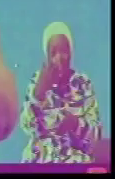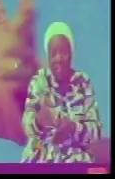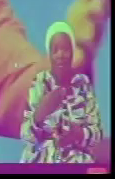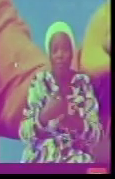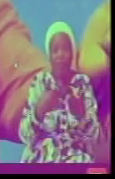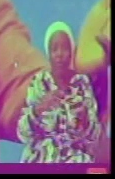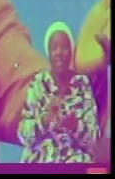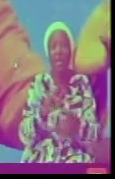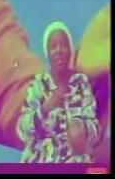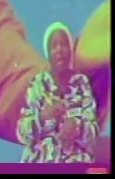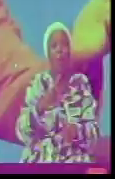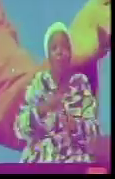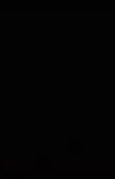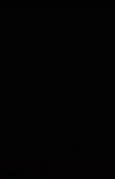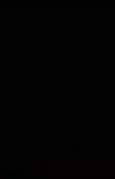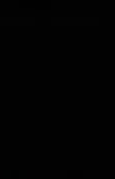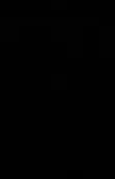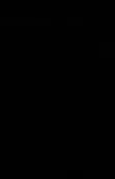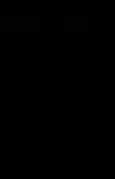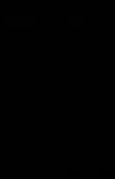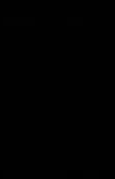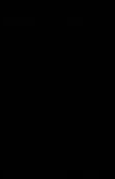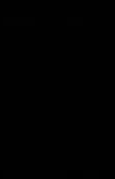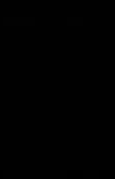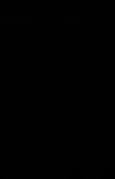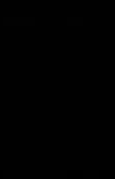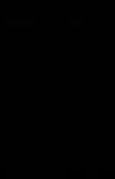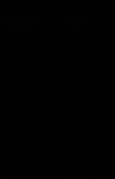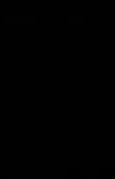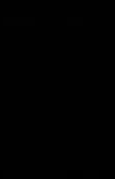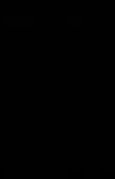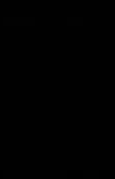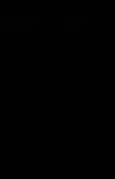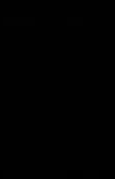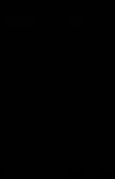But because they were walking in,